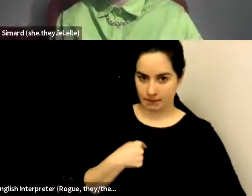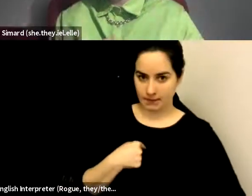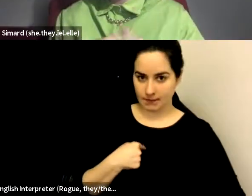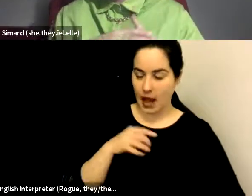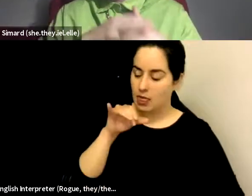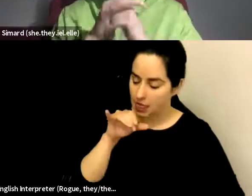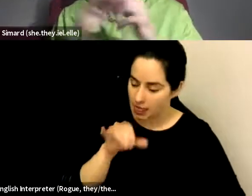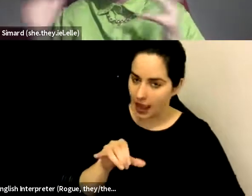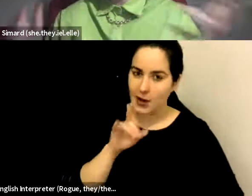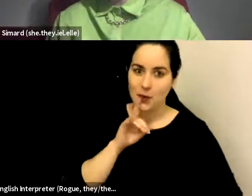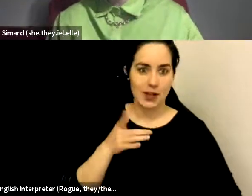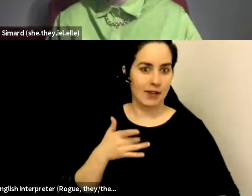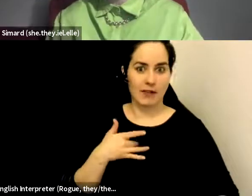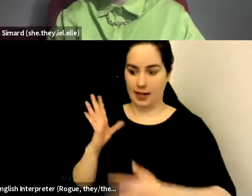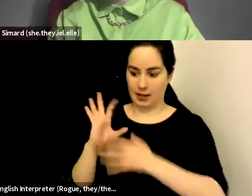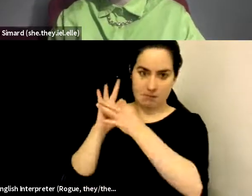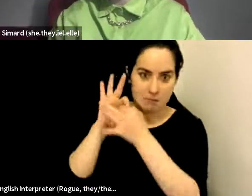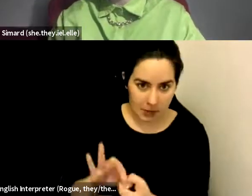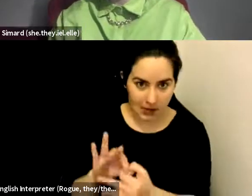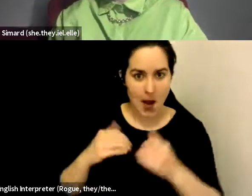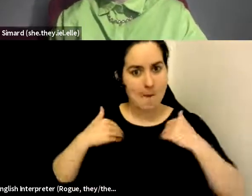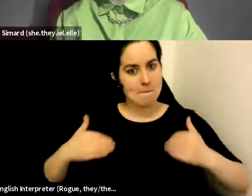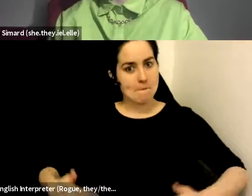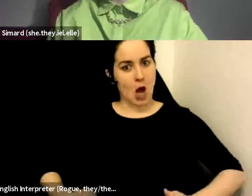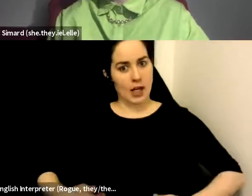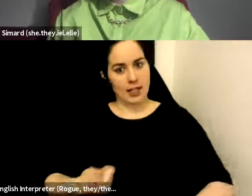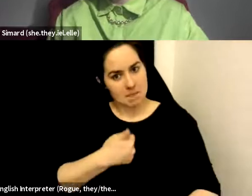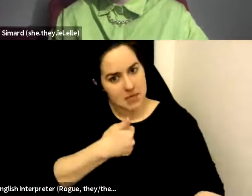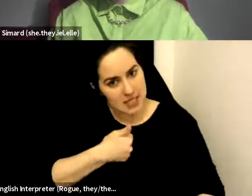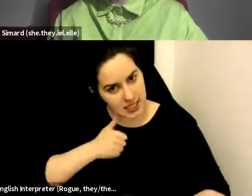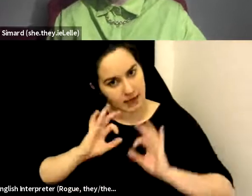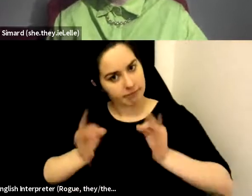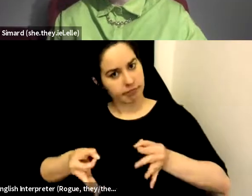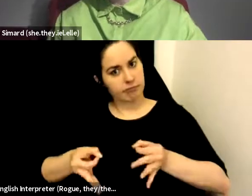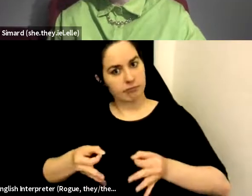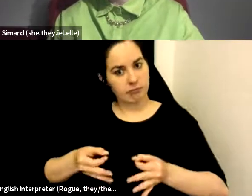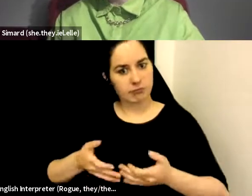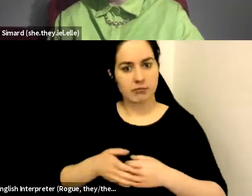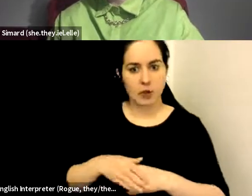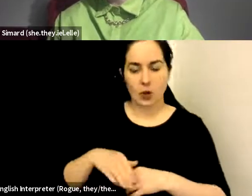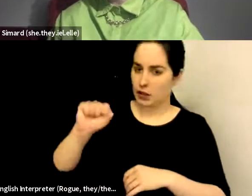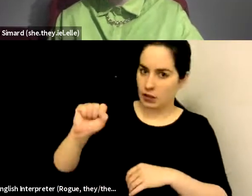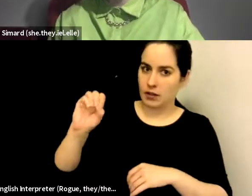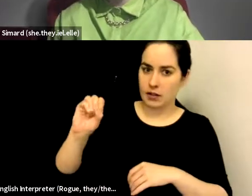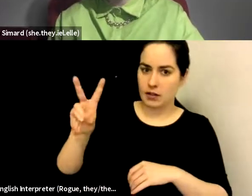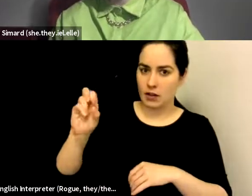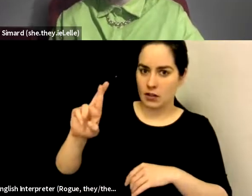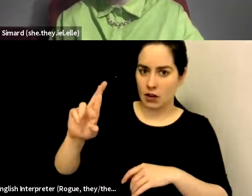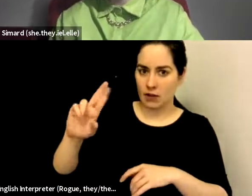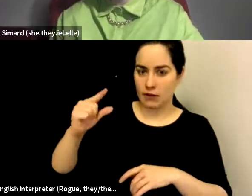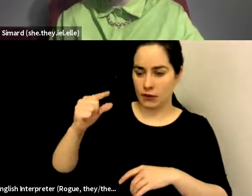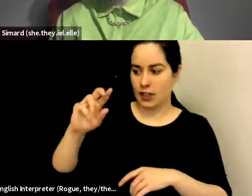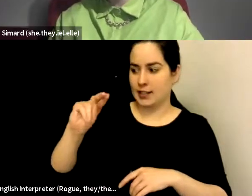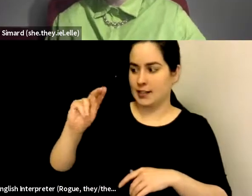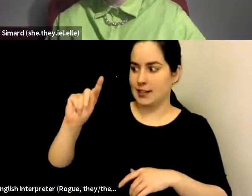this like this area of body sovereignty, and as artists who have ties to indigeneity,